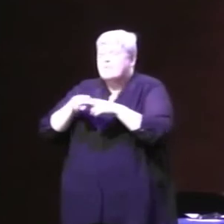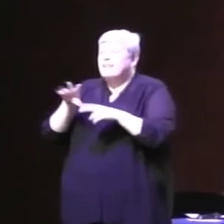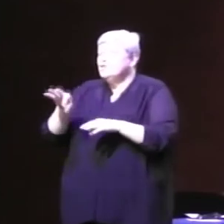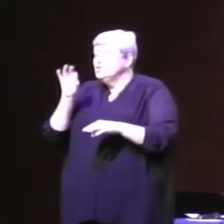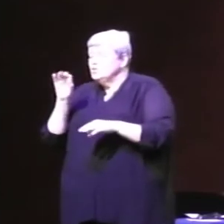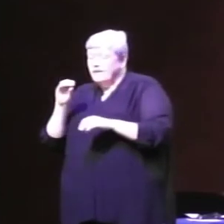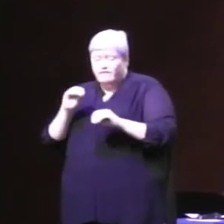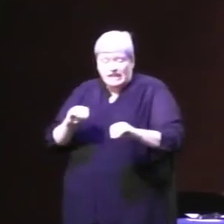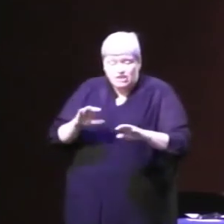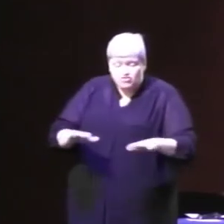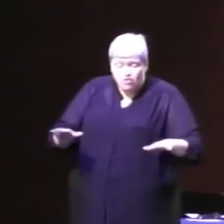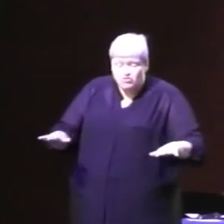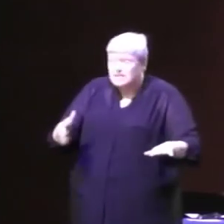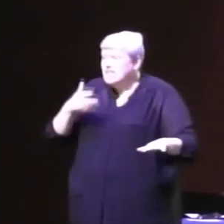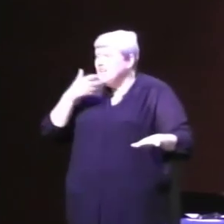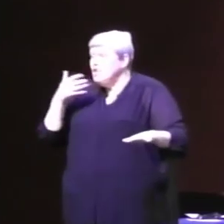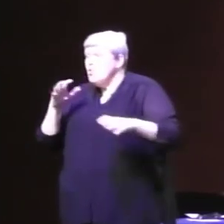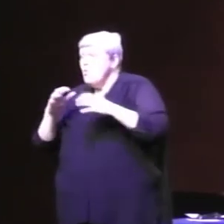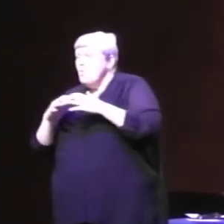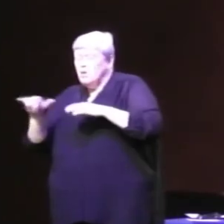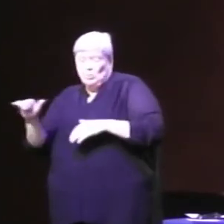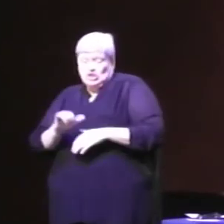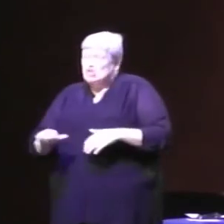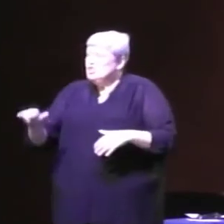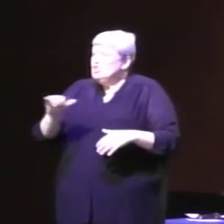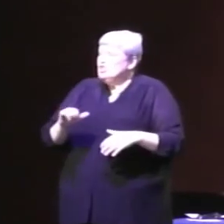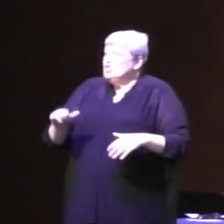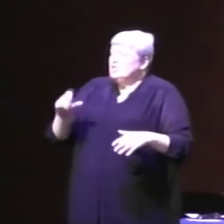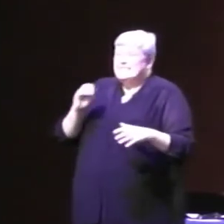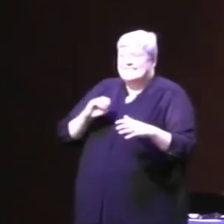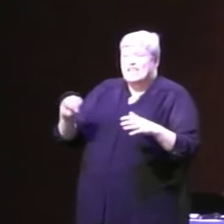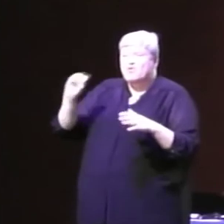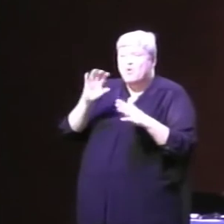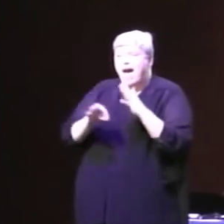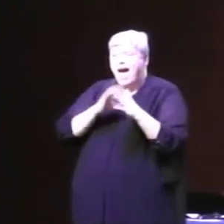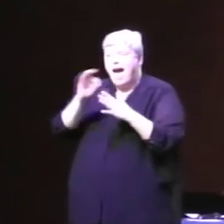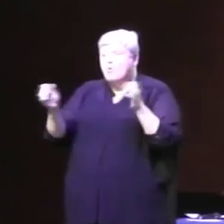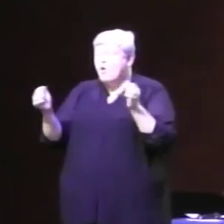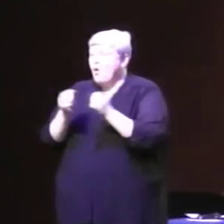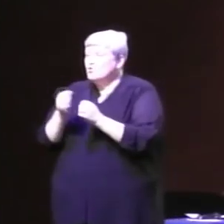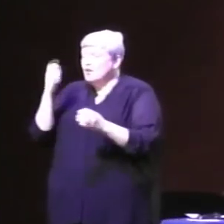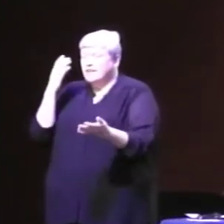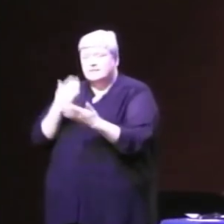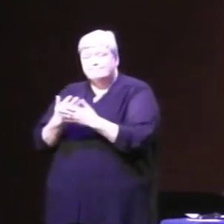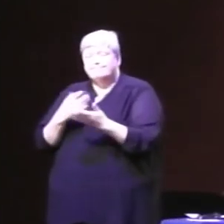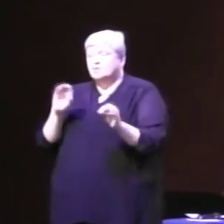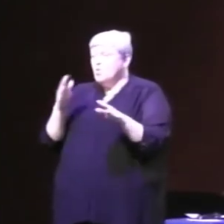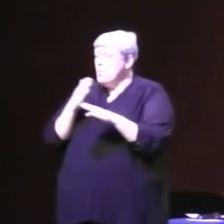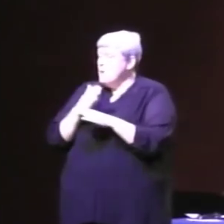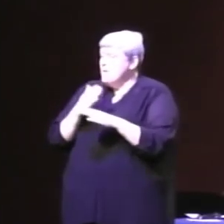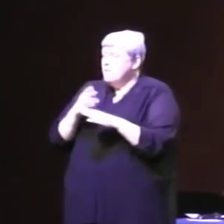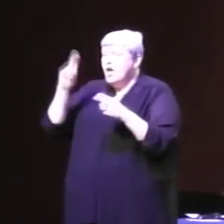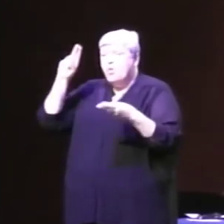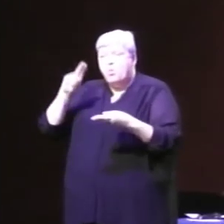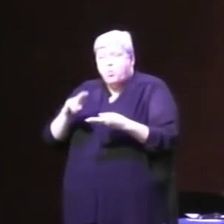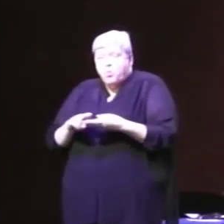feeding their children or heating their homes, where zero-hour contracts, underemployment and low wages see workers being